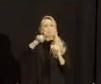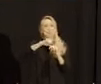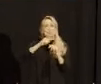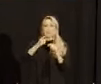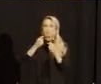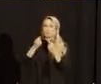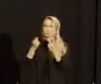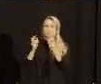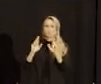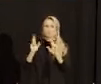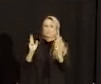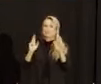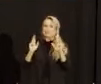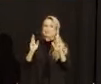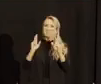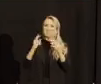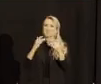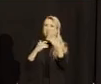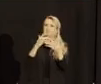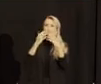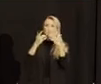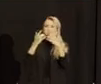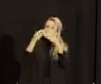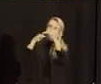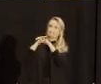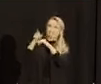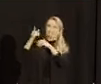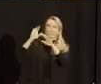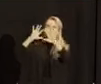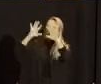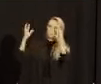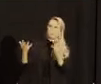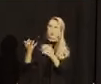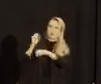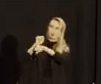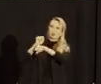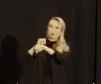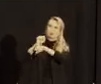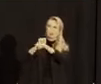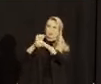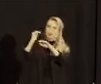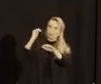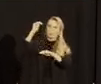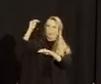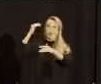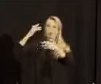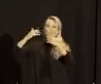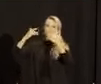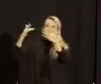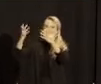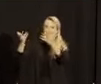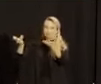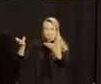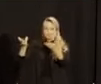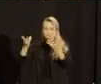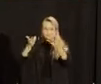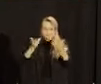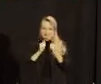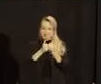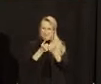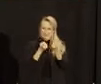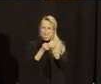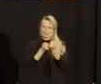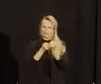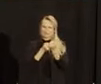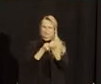into adulthood. And so we know that in these cases, people with disabilities often